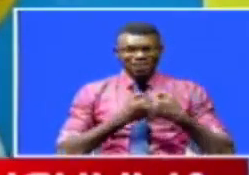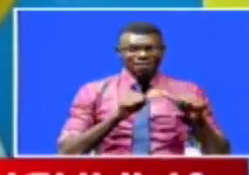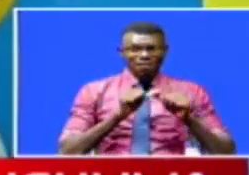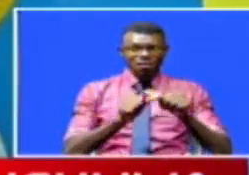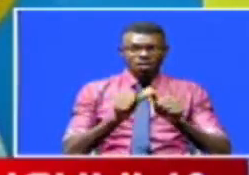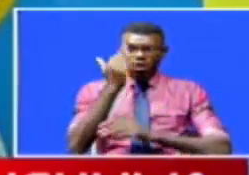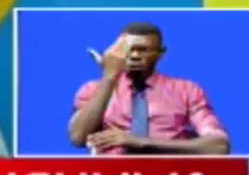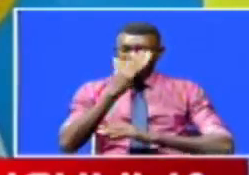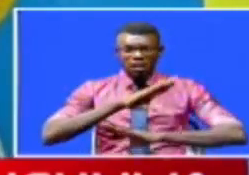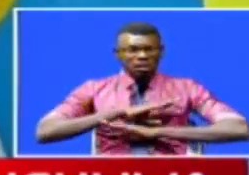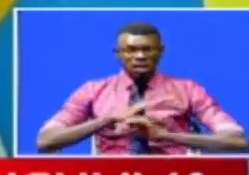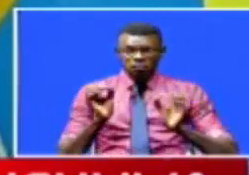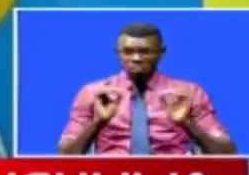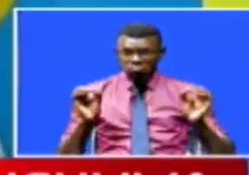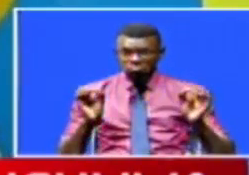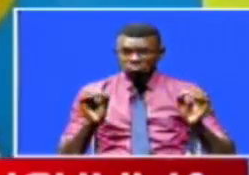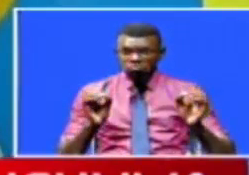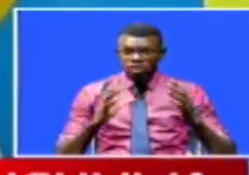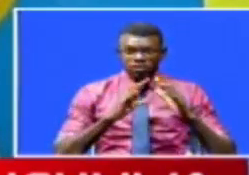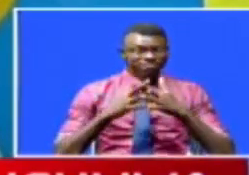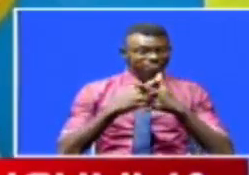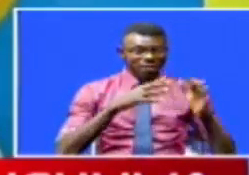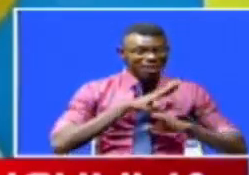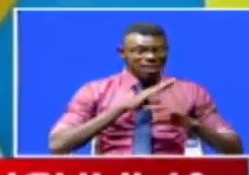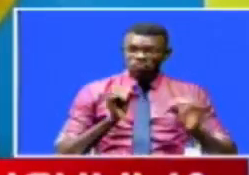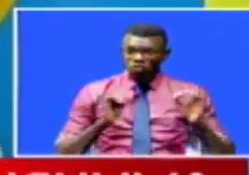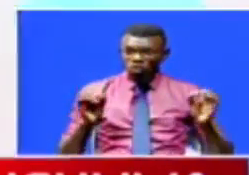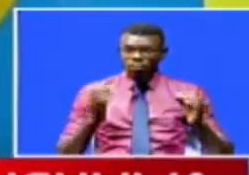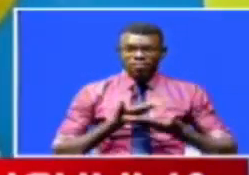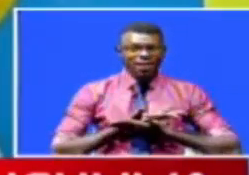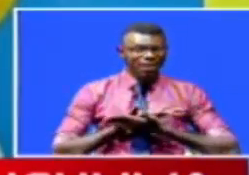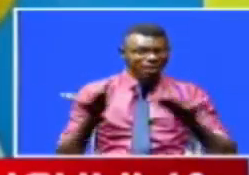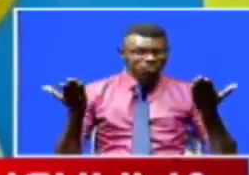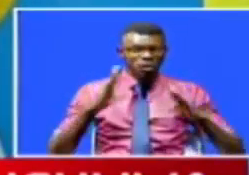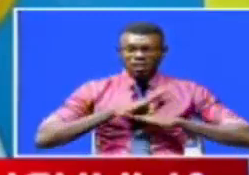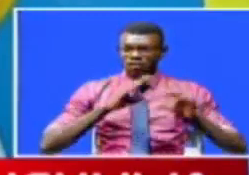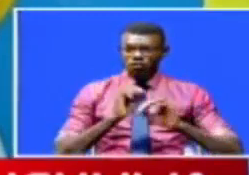not enough. But it's not enough in the US, it's not enough everywhere, because